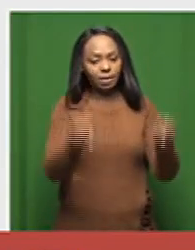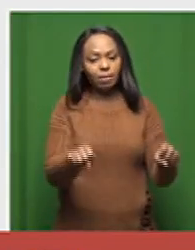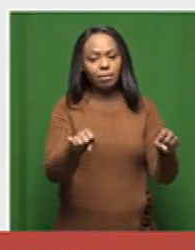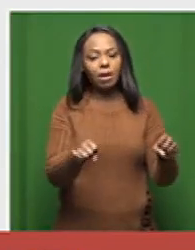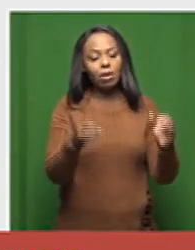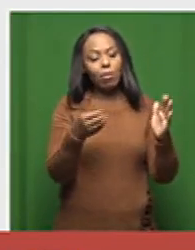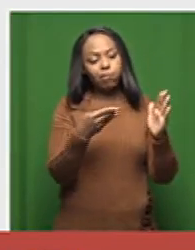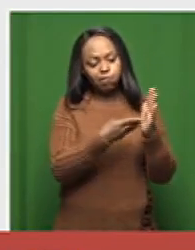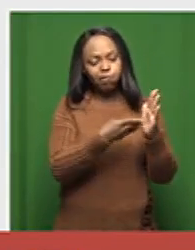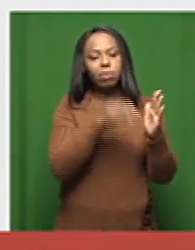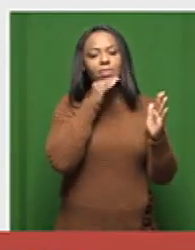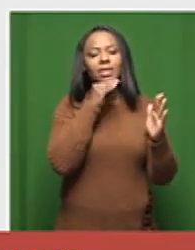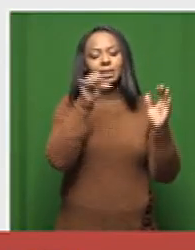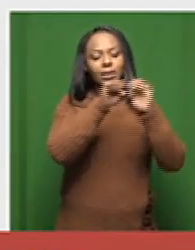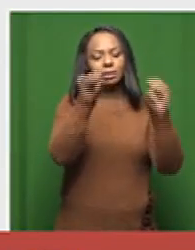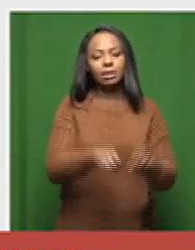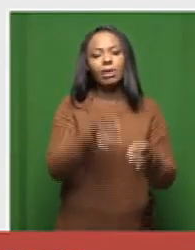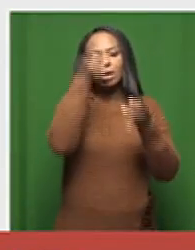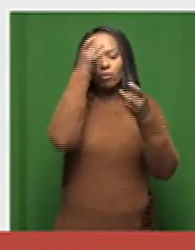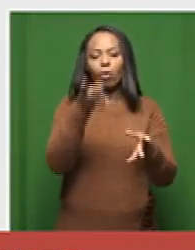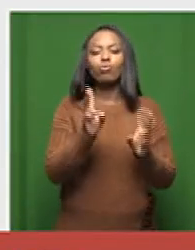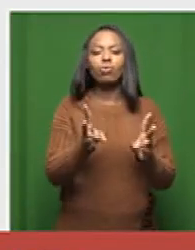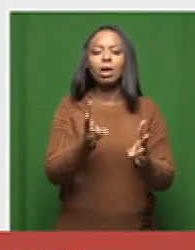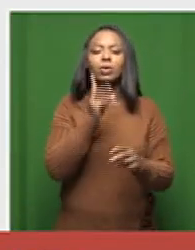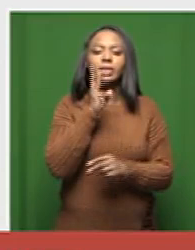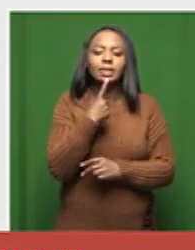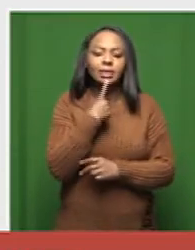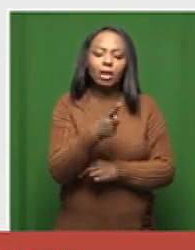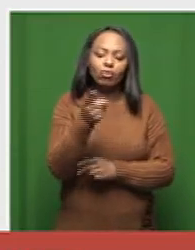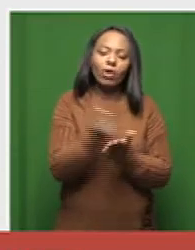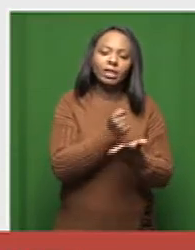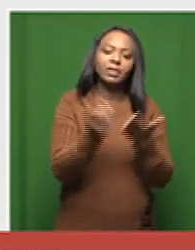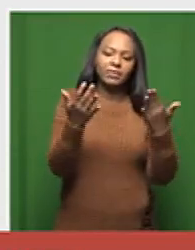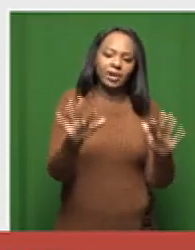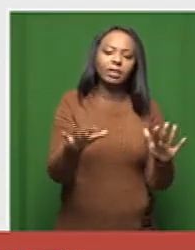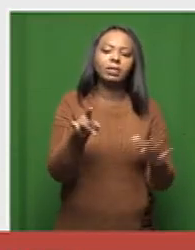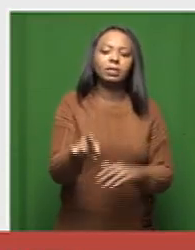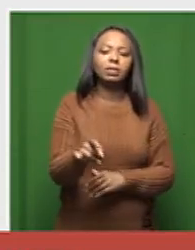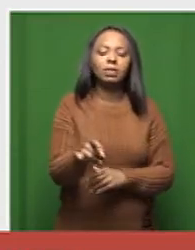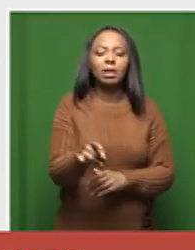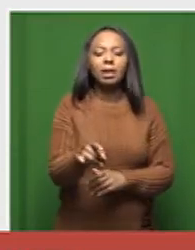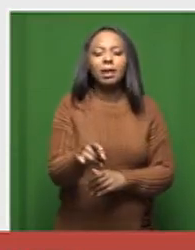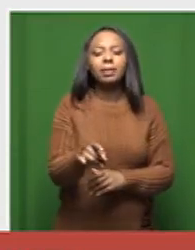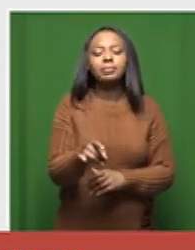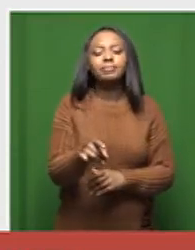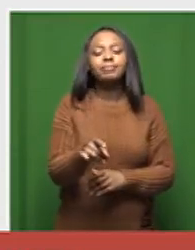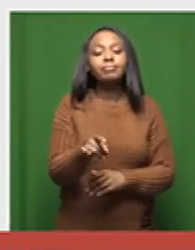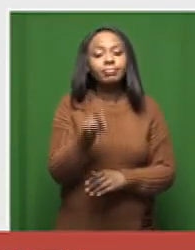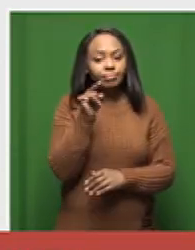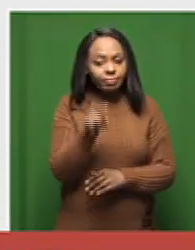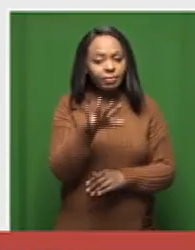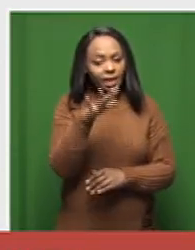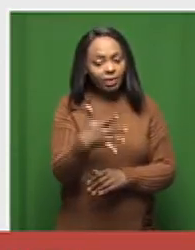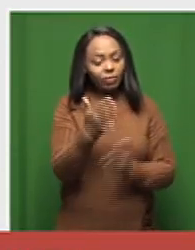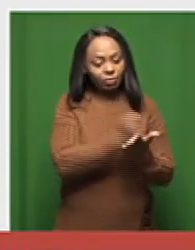to you that you've already been registered on the system. Then she would certainly know that she's been registered. If she's registered, then she would just need to wait for the